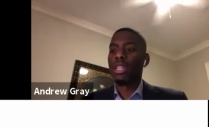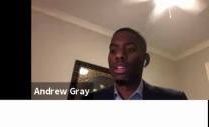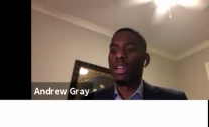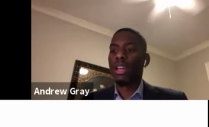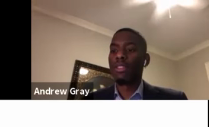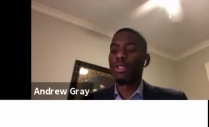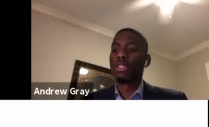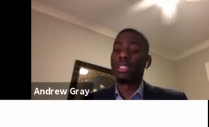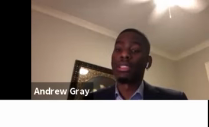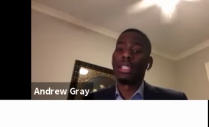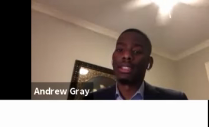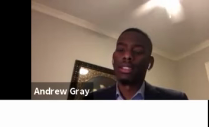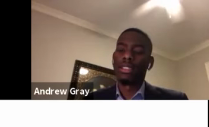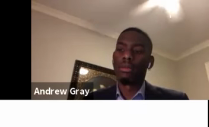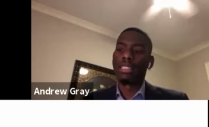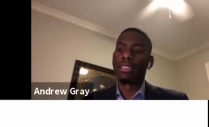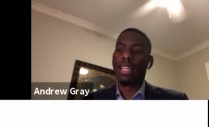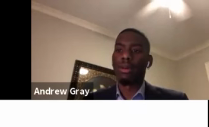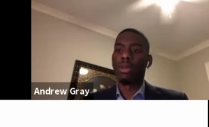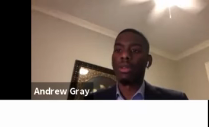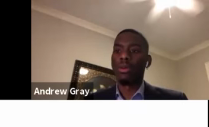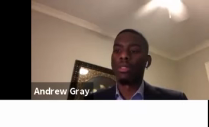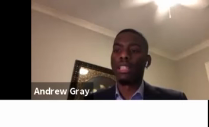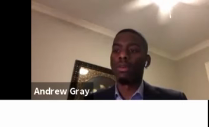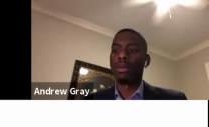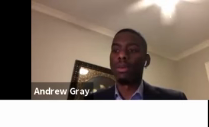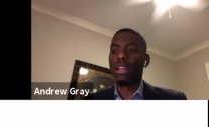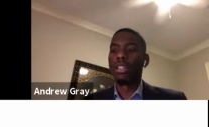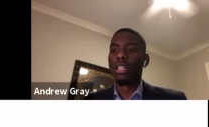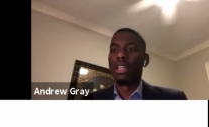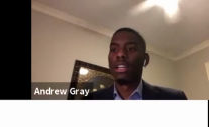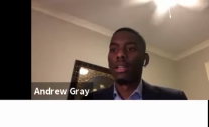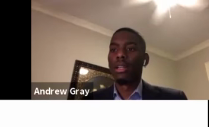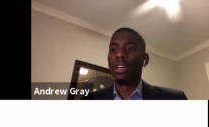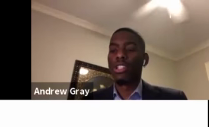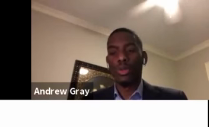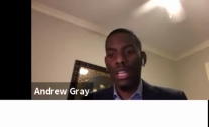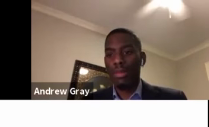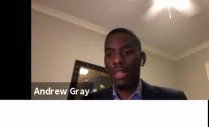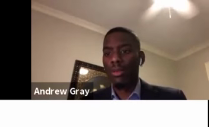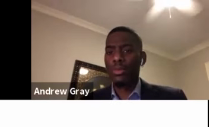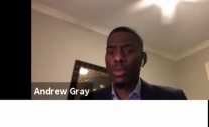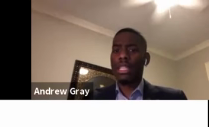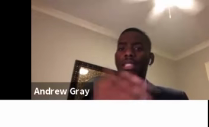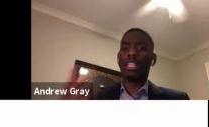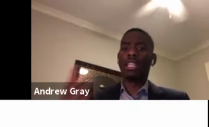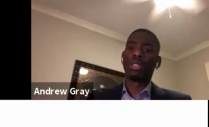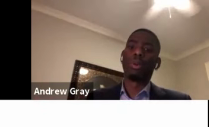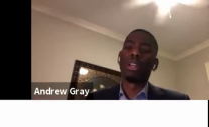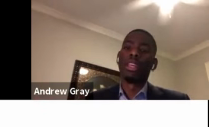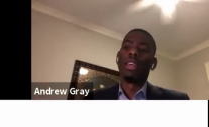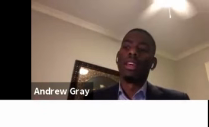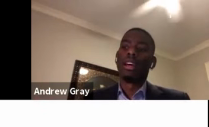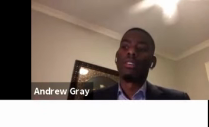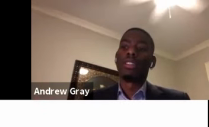to know that we have the tools to succeed. And that's exactly what we received when we were there, our short time there, with the